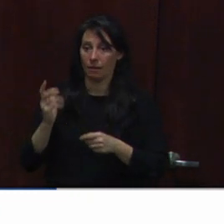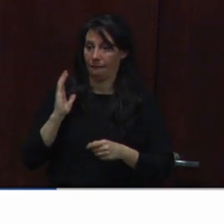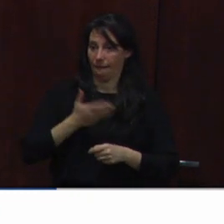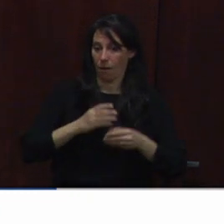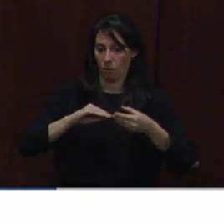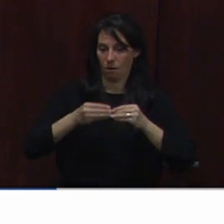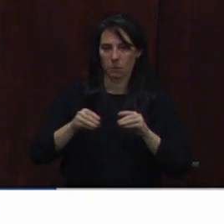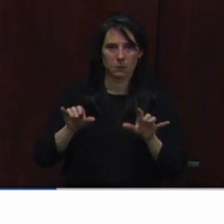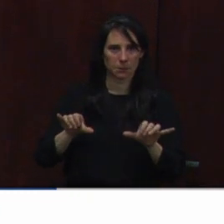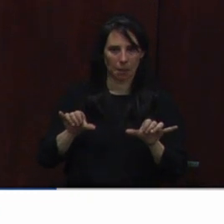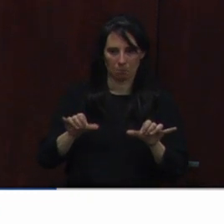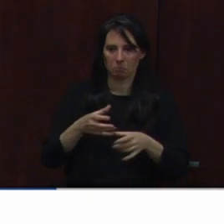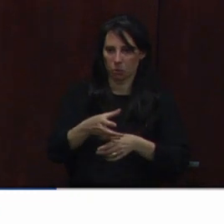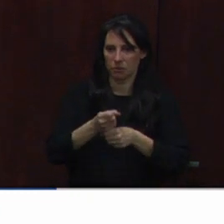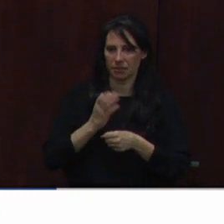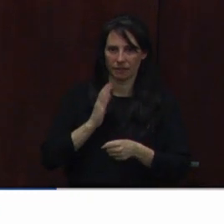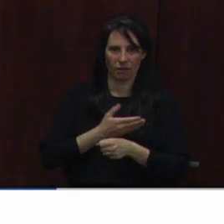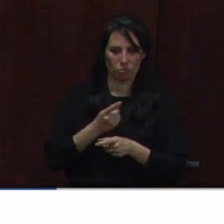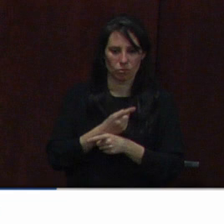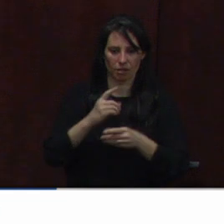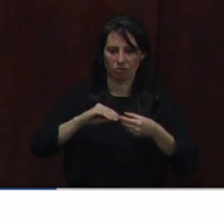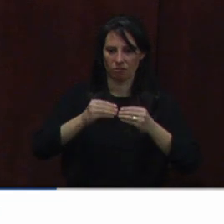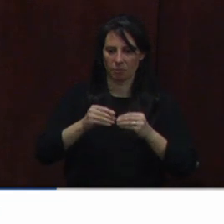standard shipment of 975.